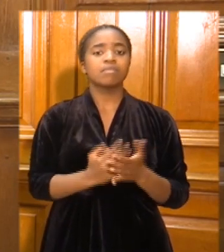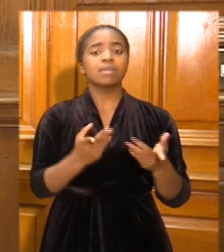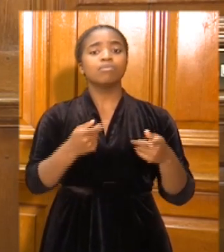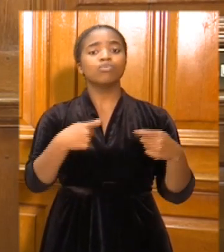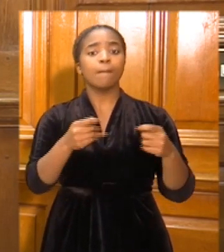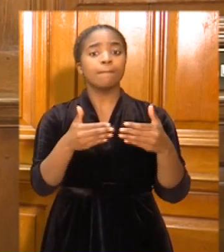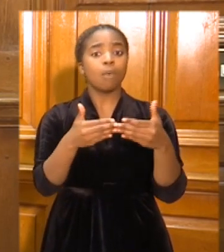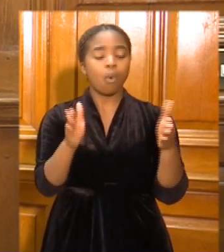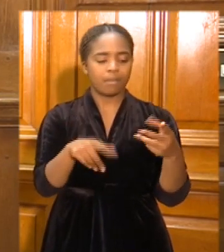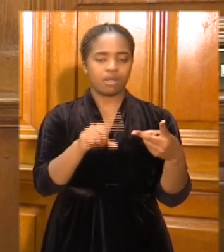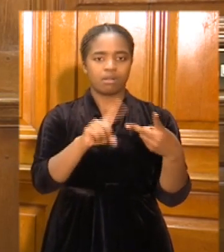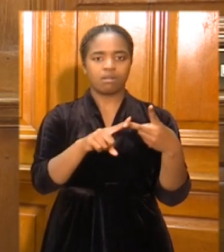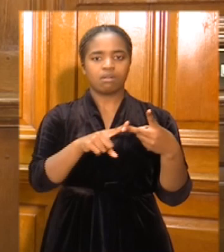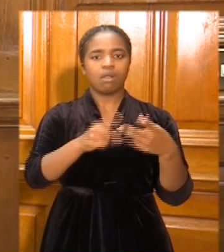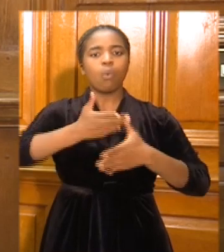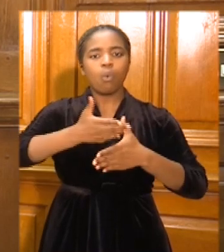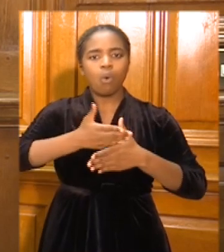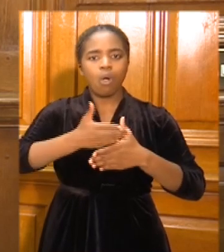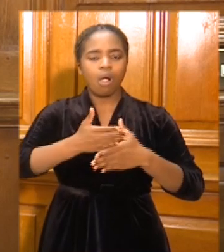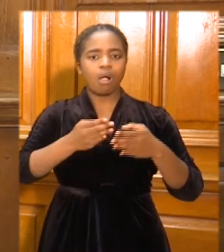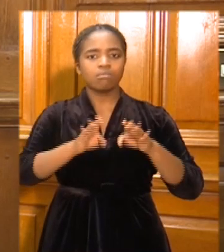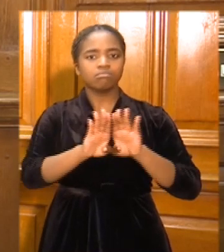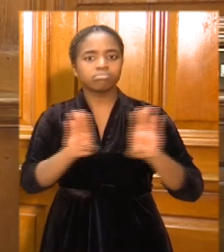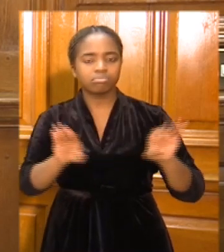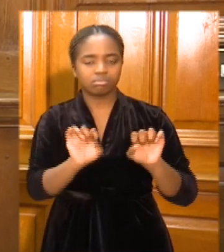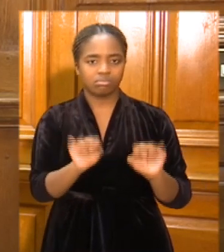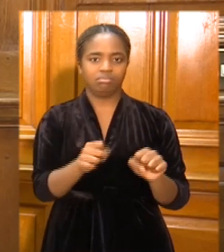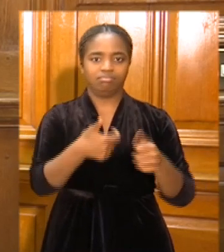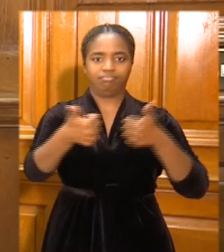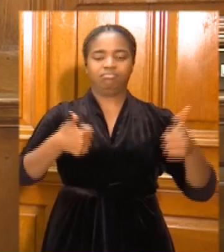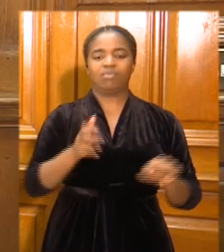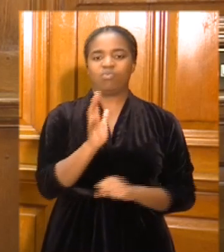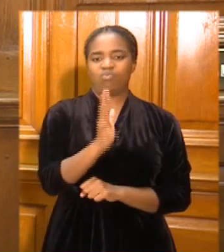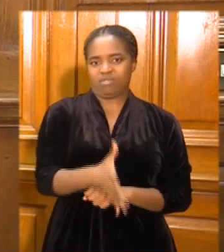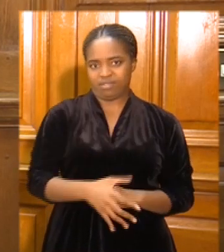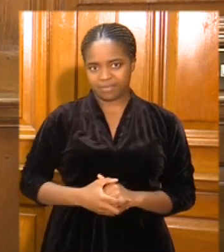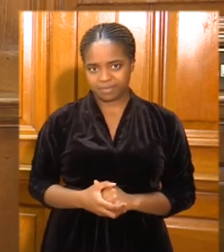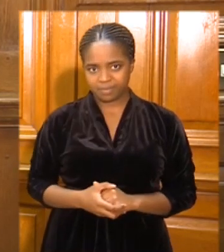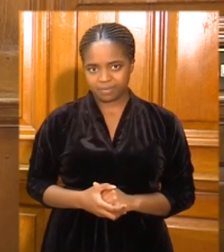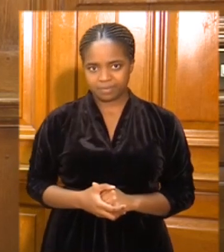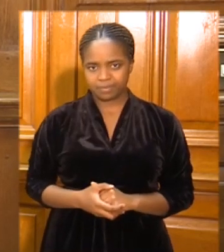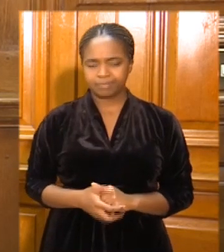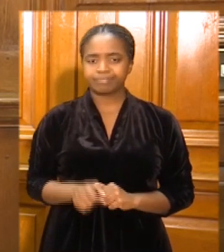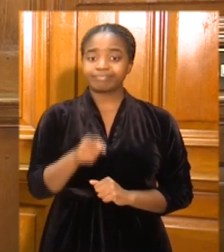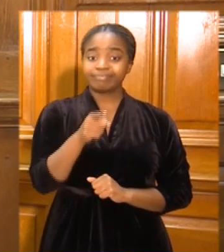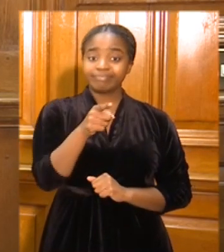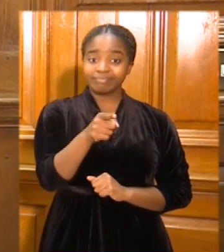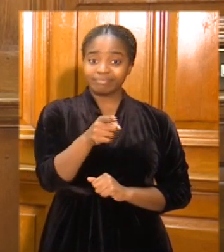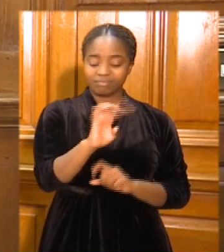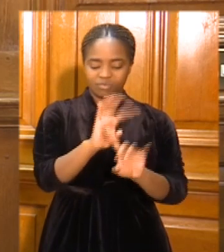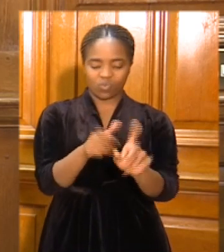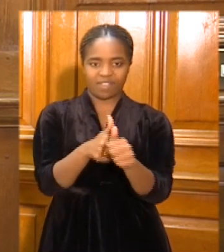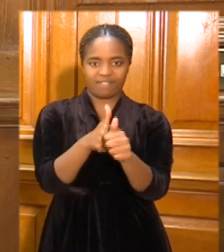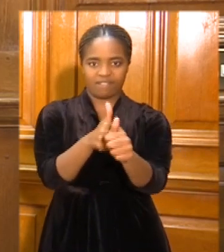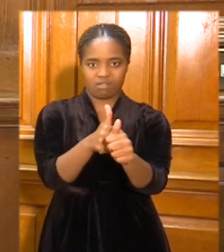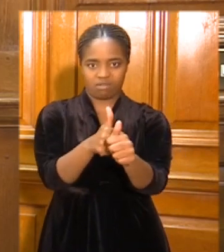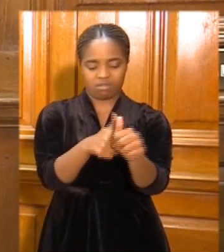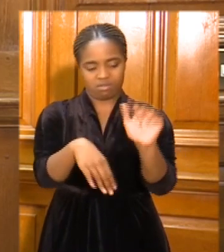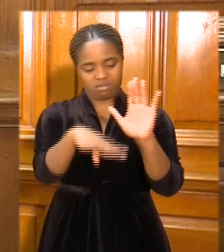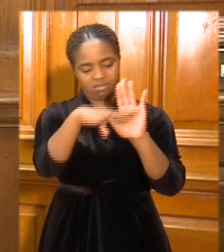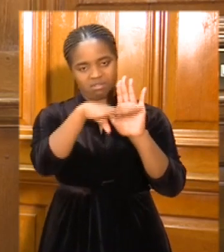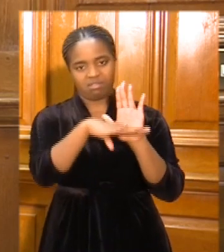servants will also be required to go back to work. This will be done in accordance with